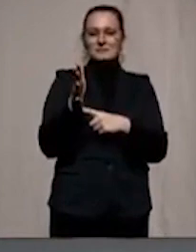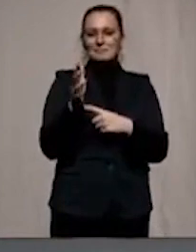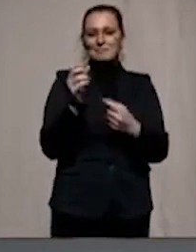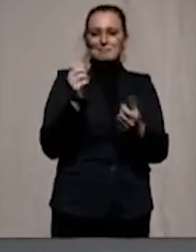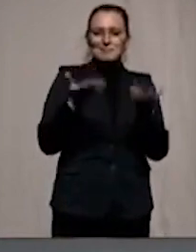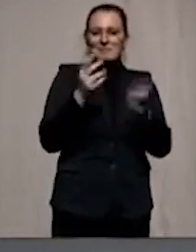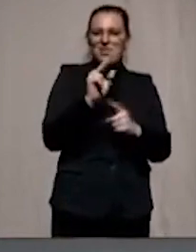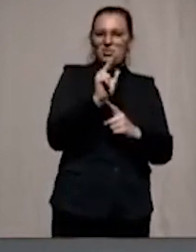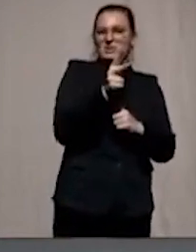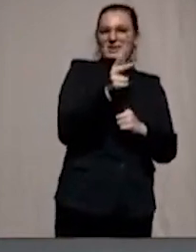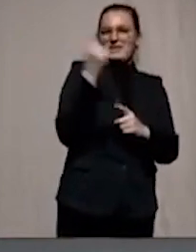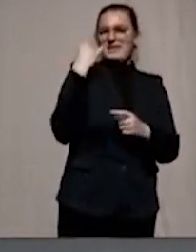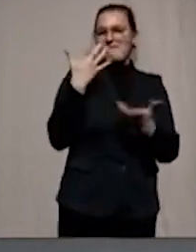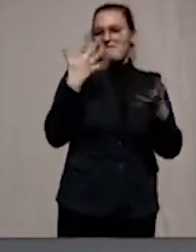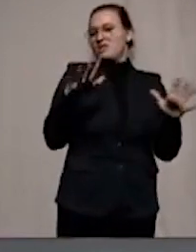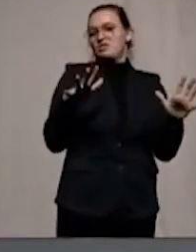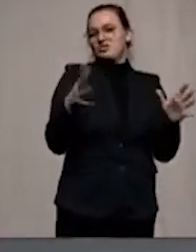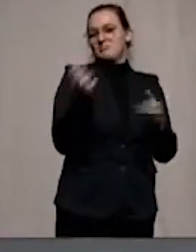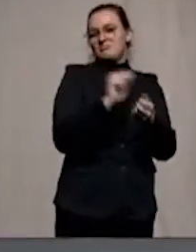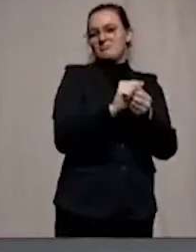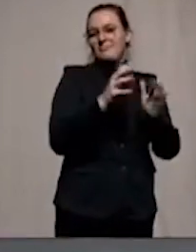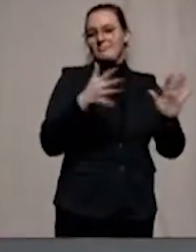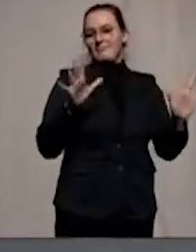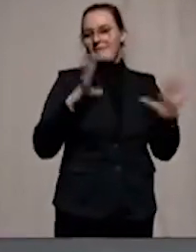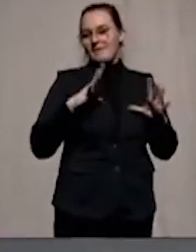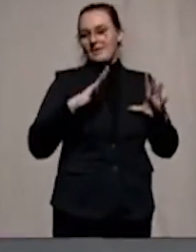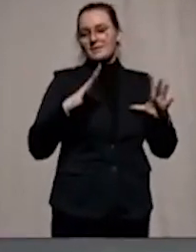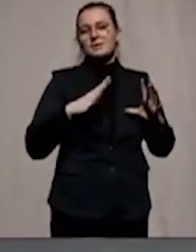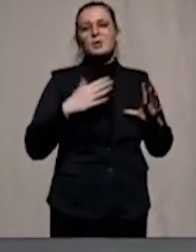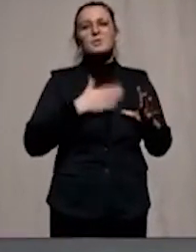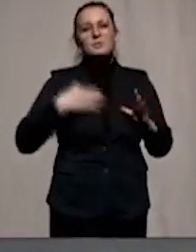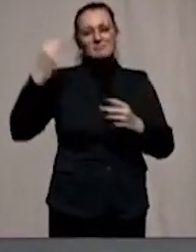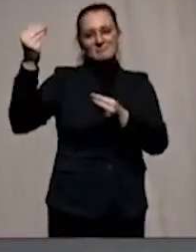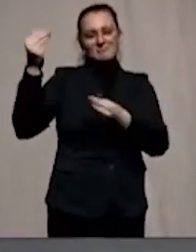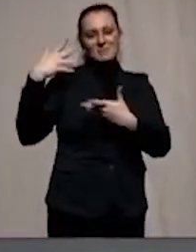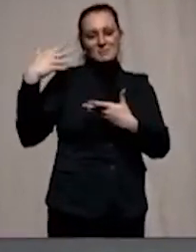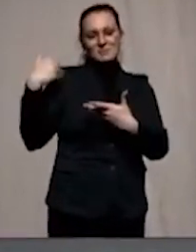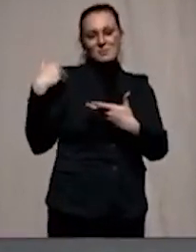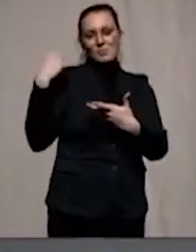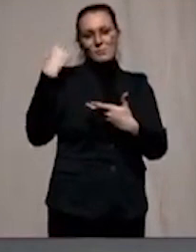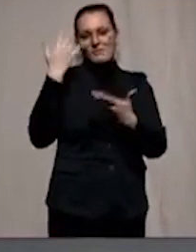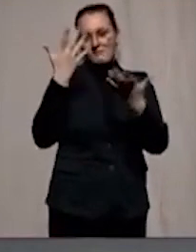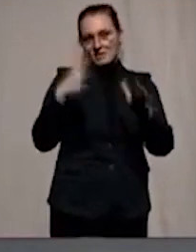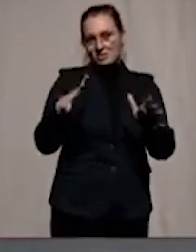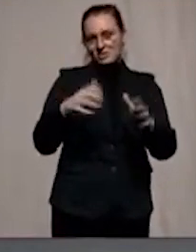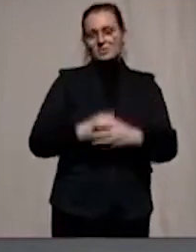if you're done. Just let me know when you guys are all finished and ready to go, and then we'll share.